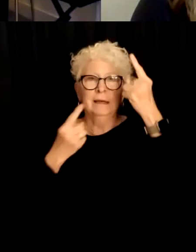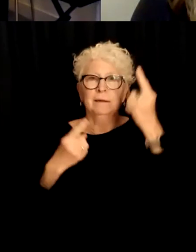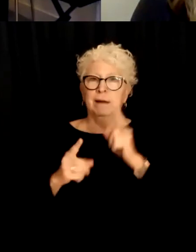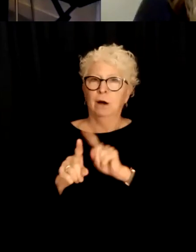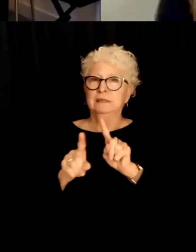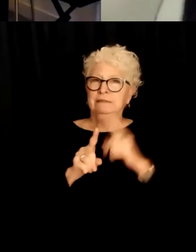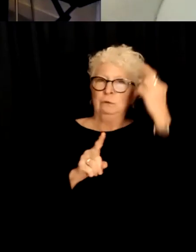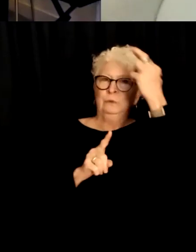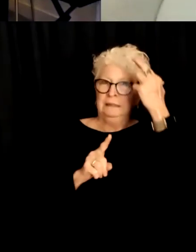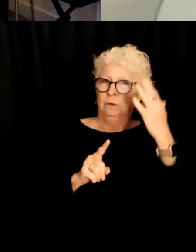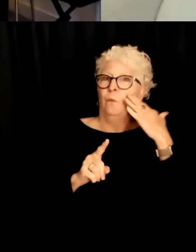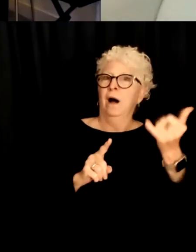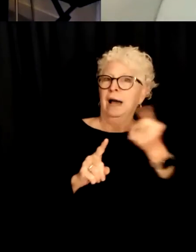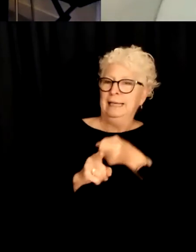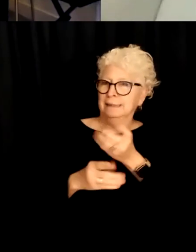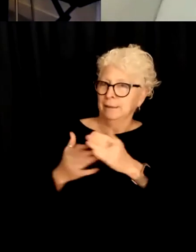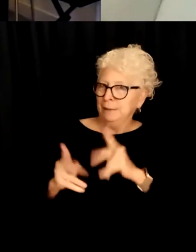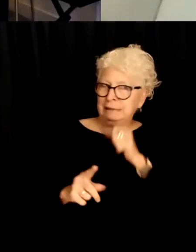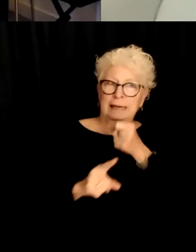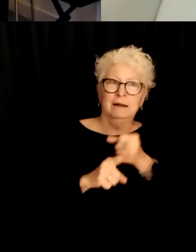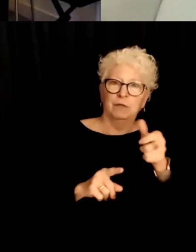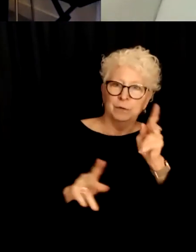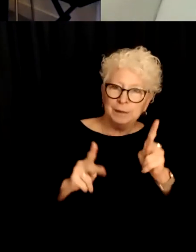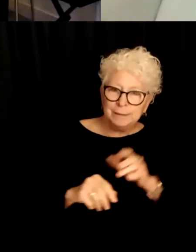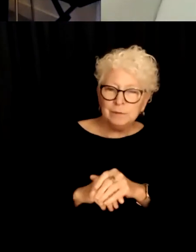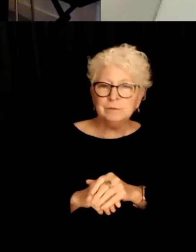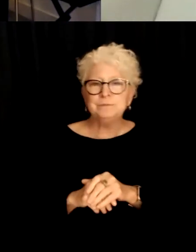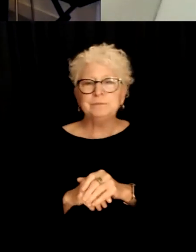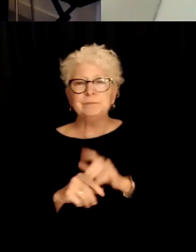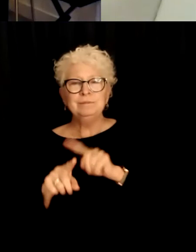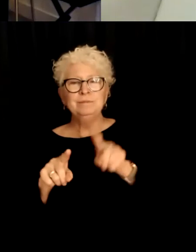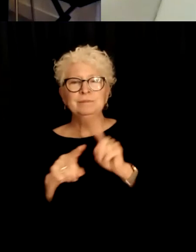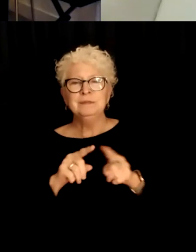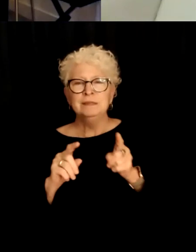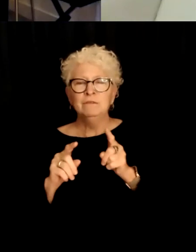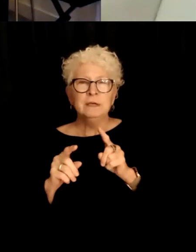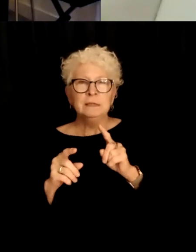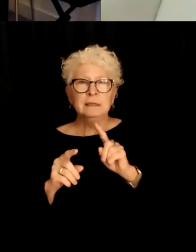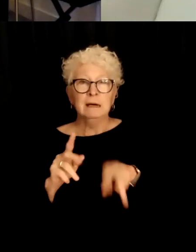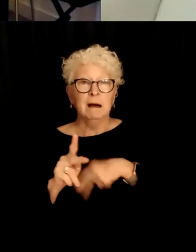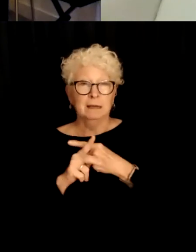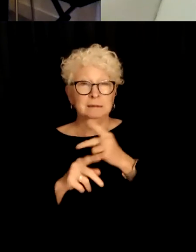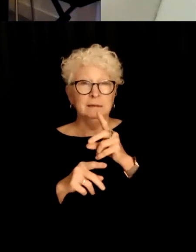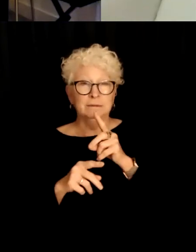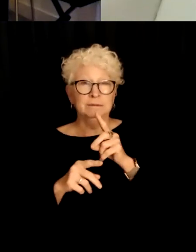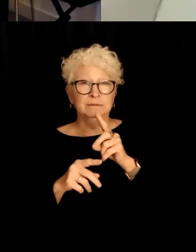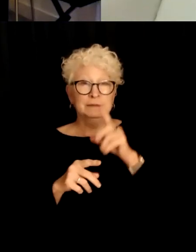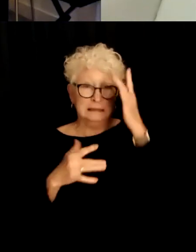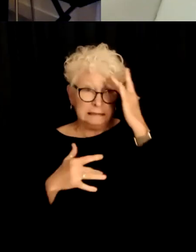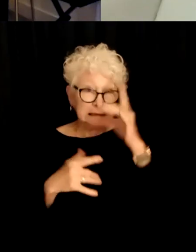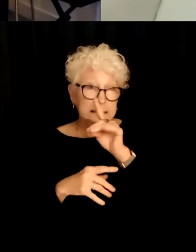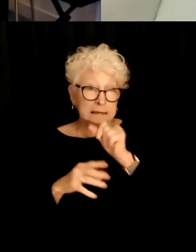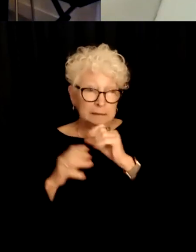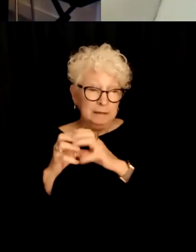And then, I think in dysautonomia and in MCAS, there's all of these kind of central stories. And I think part of it is everybody's grasping